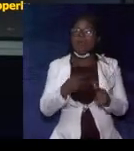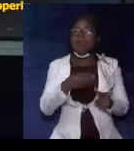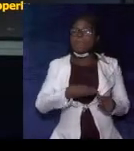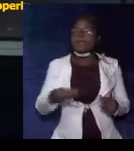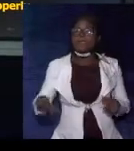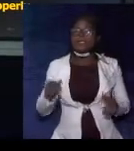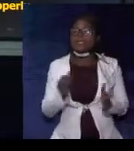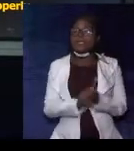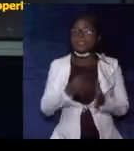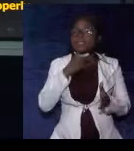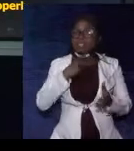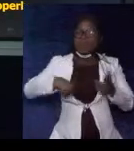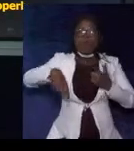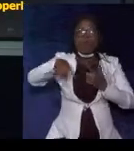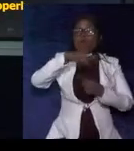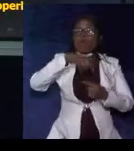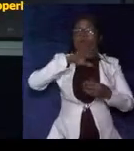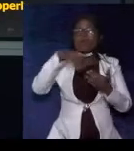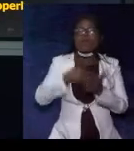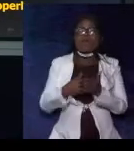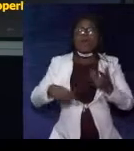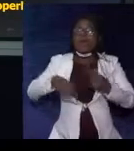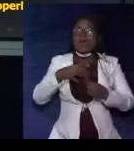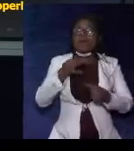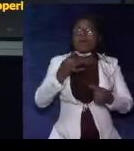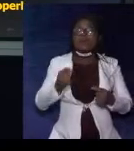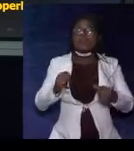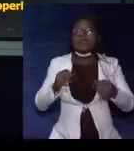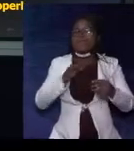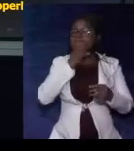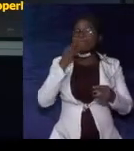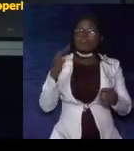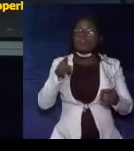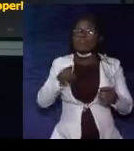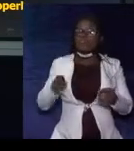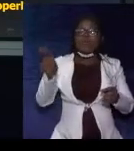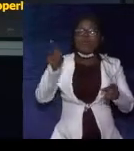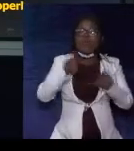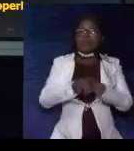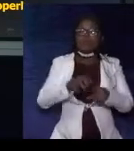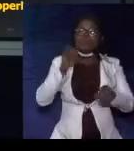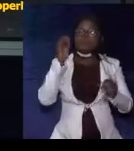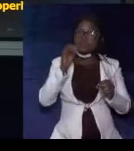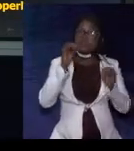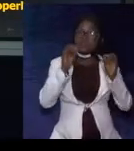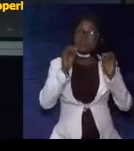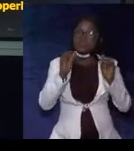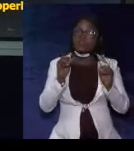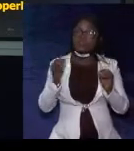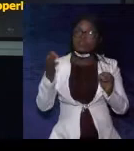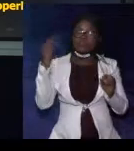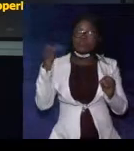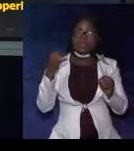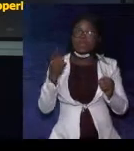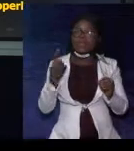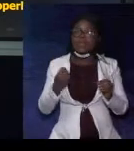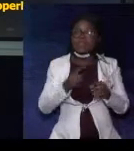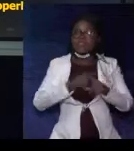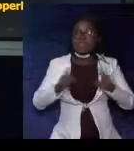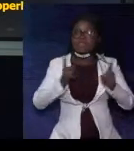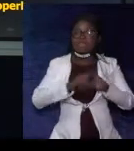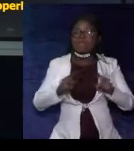or materials regarding the farm operations. You were also told the different types of farm records.